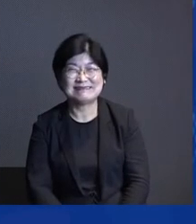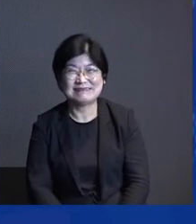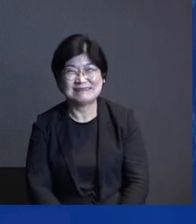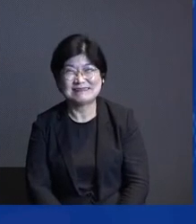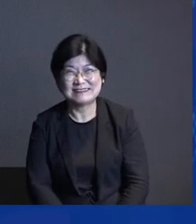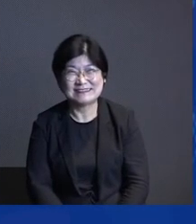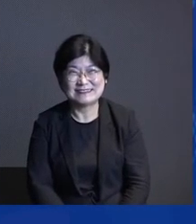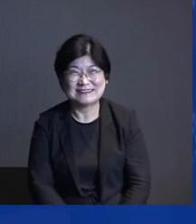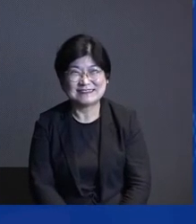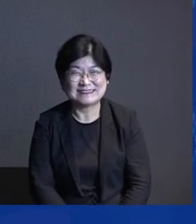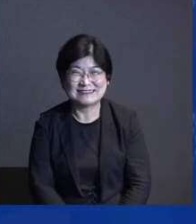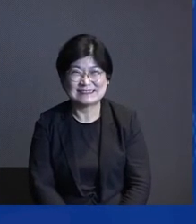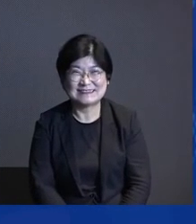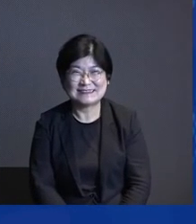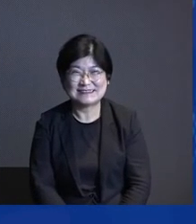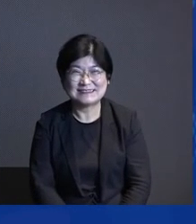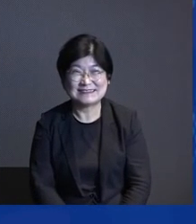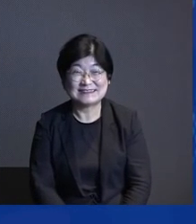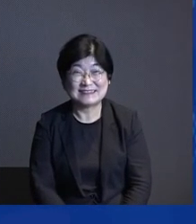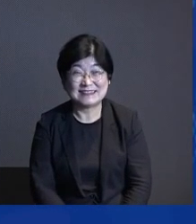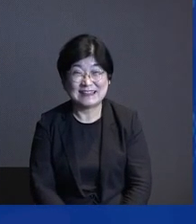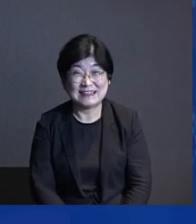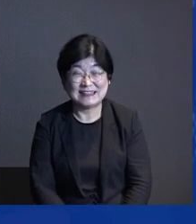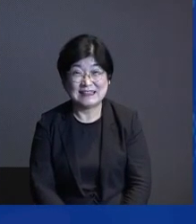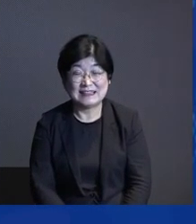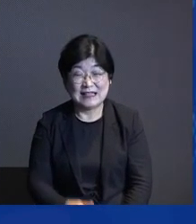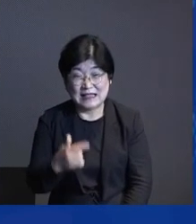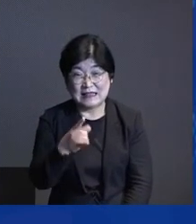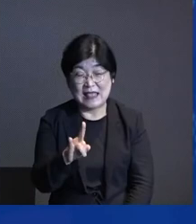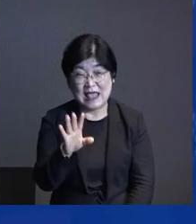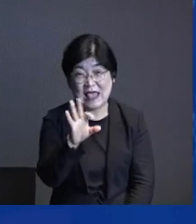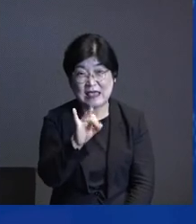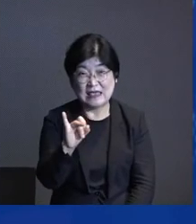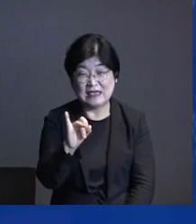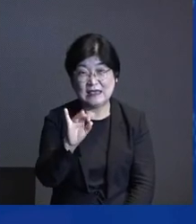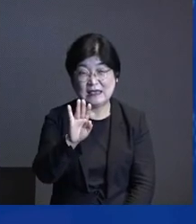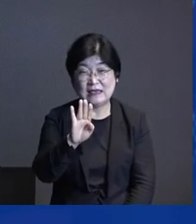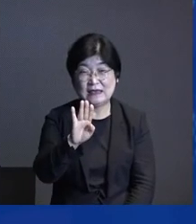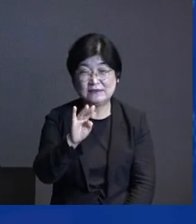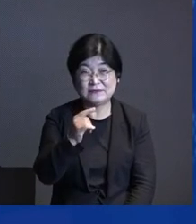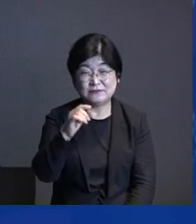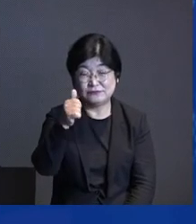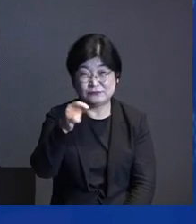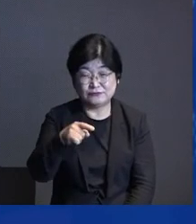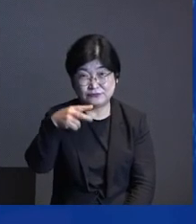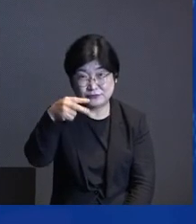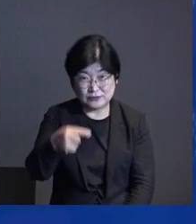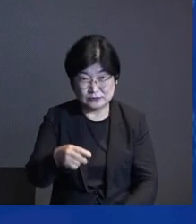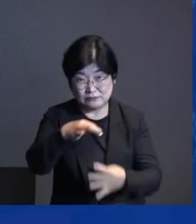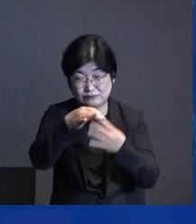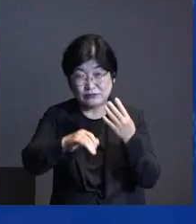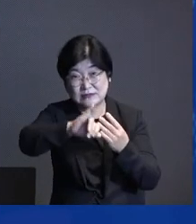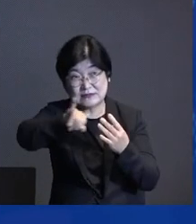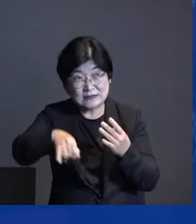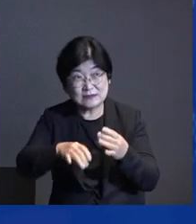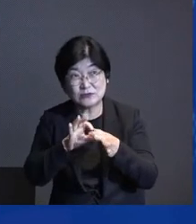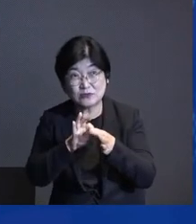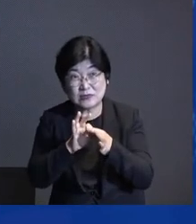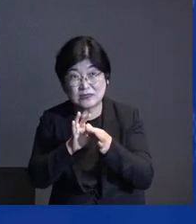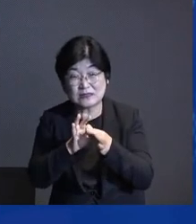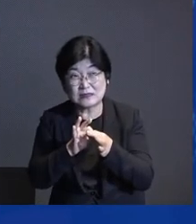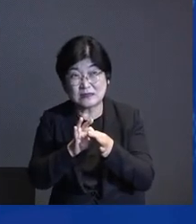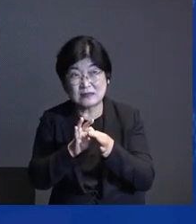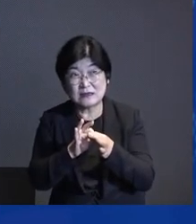for the Dreamlike Neighborhood project, and listening to all the other very inspiring projects and insights from